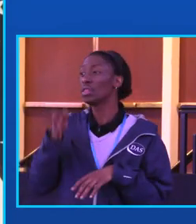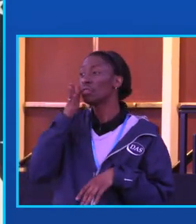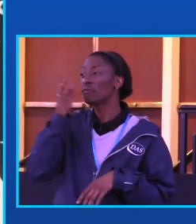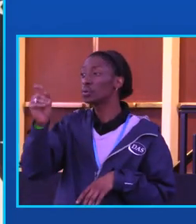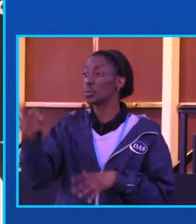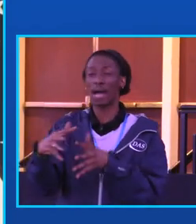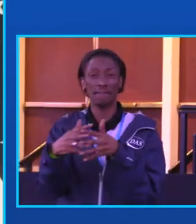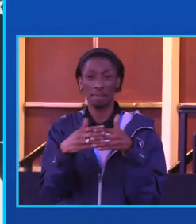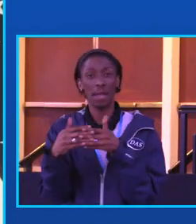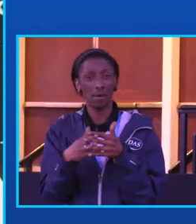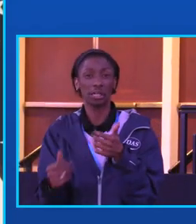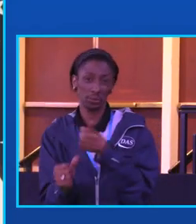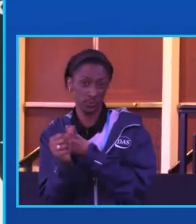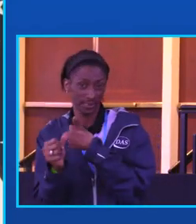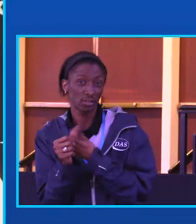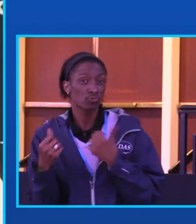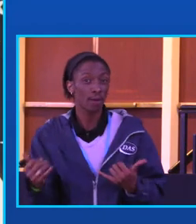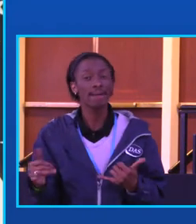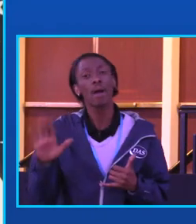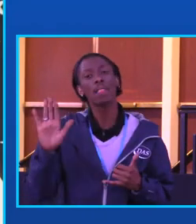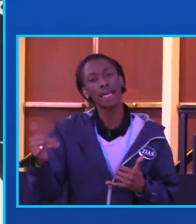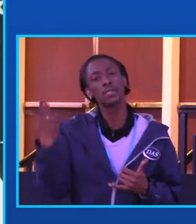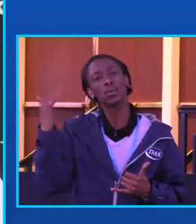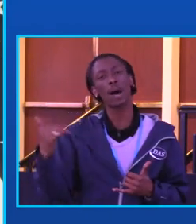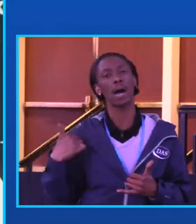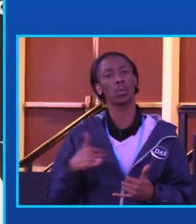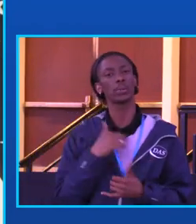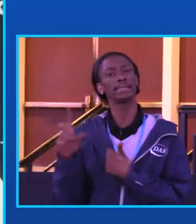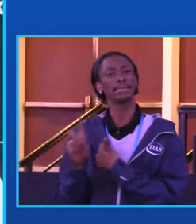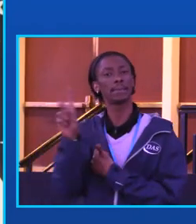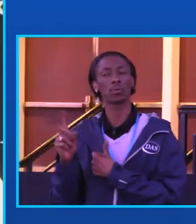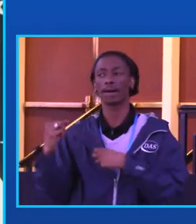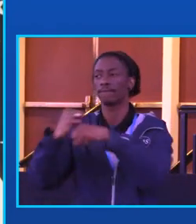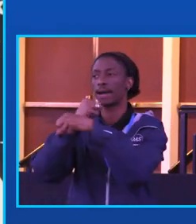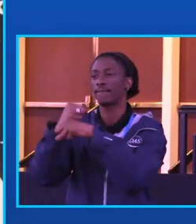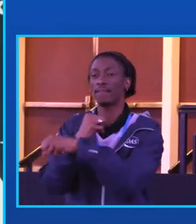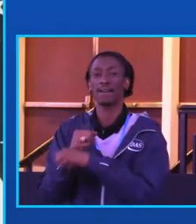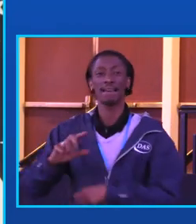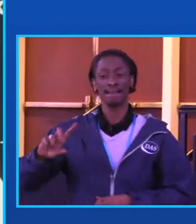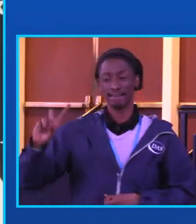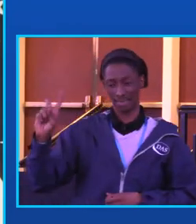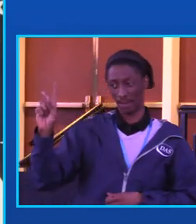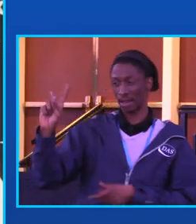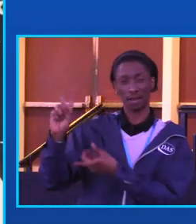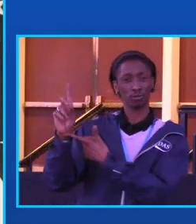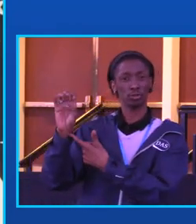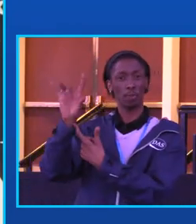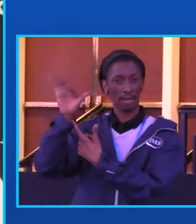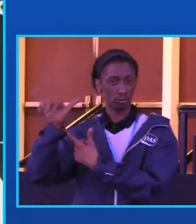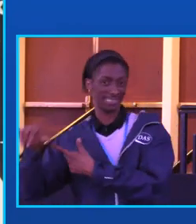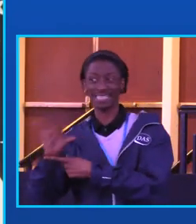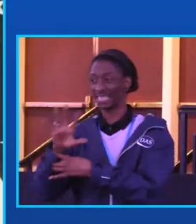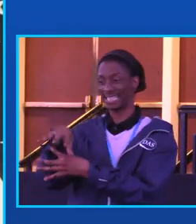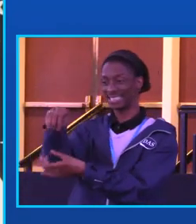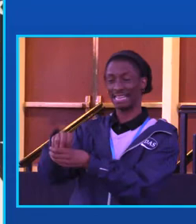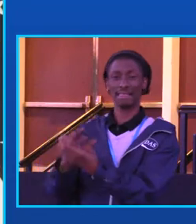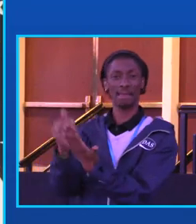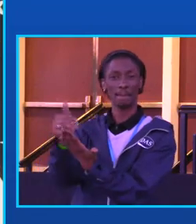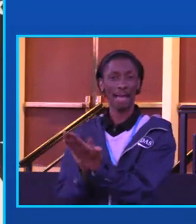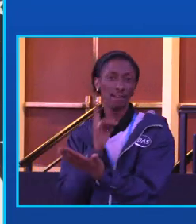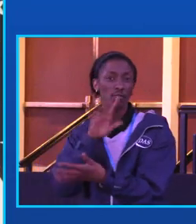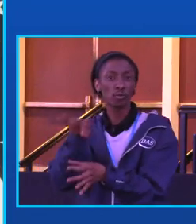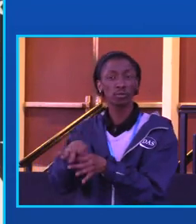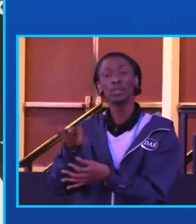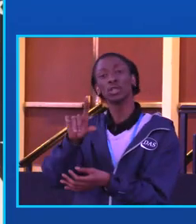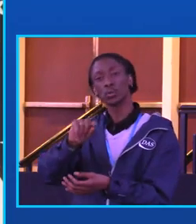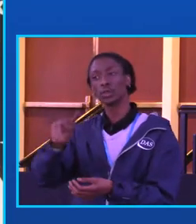is on the line. And that's what Democrats are fighting for. Democracy is on the ballot in 2022. And whether the issue